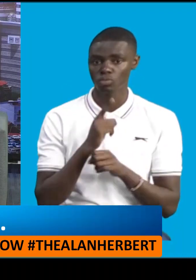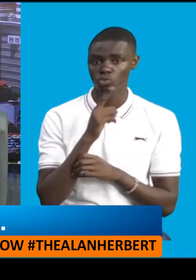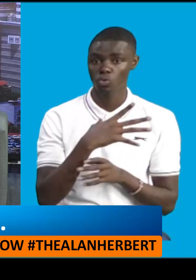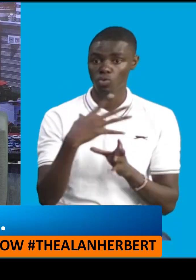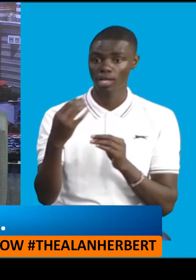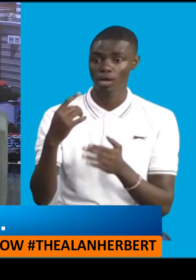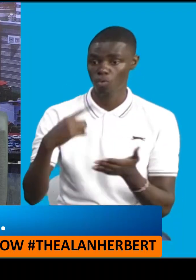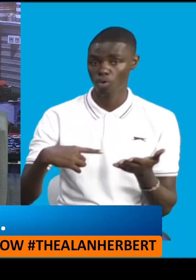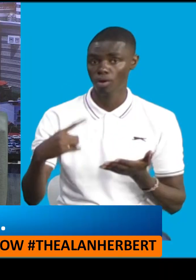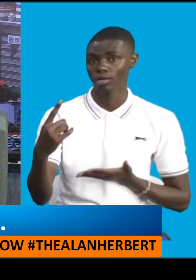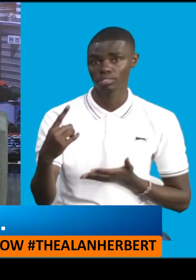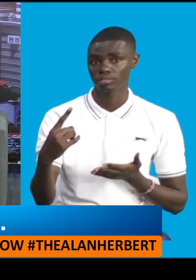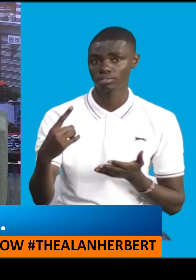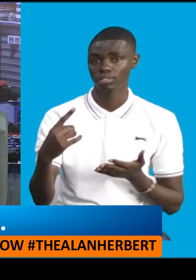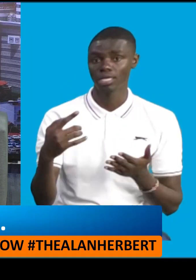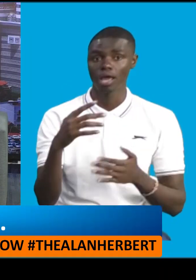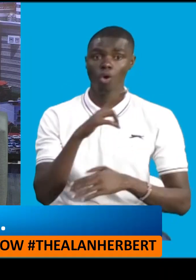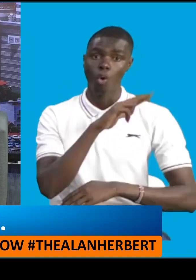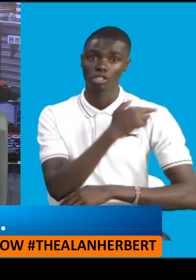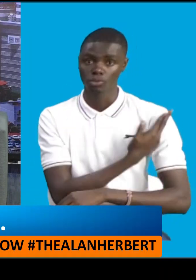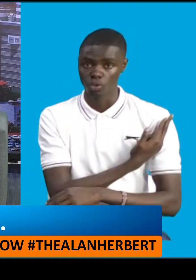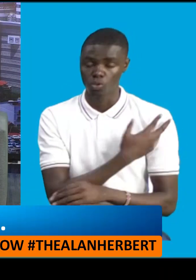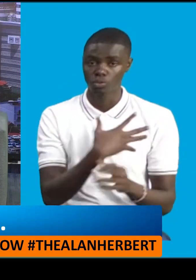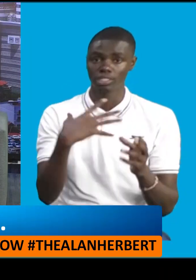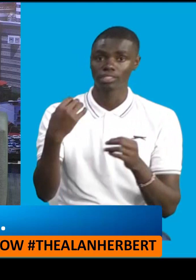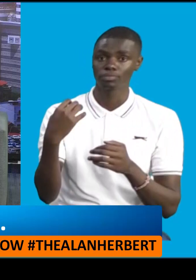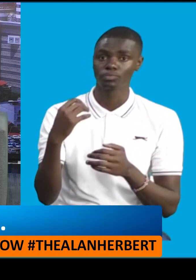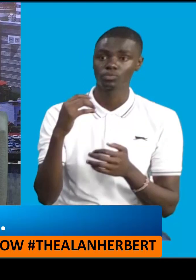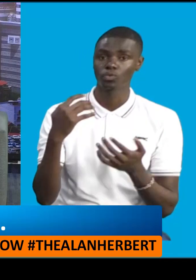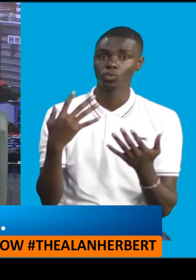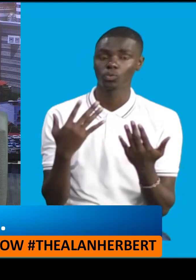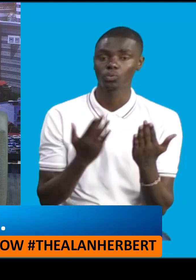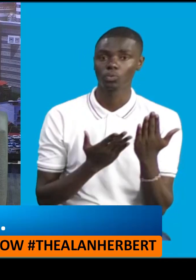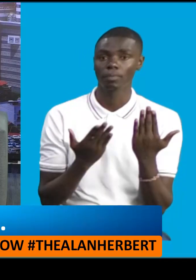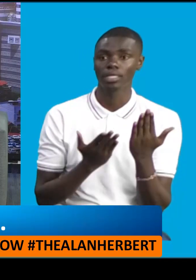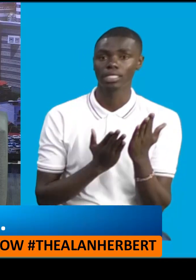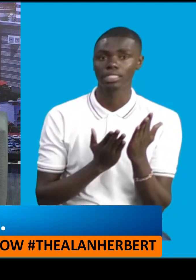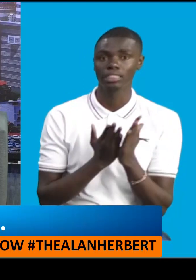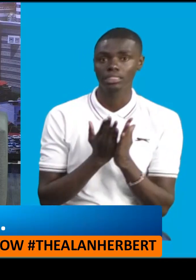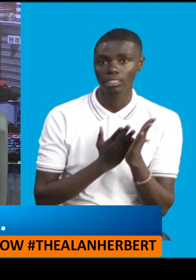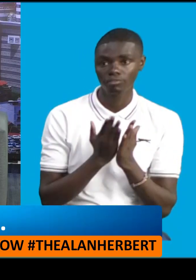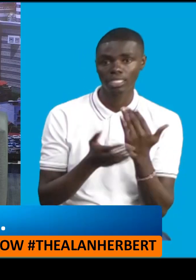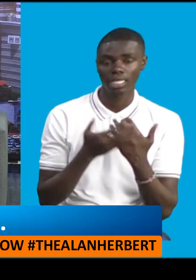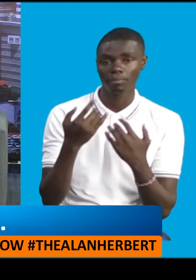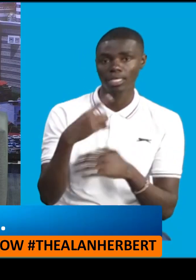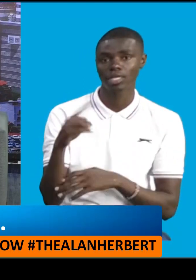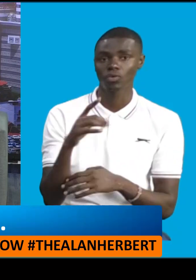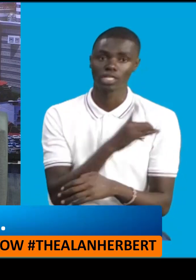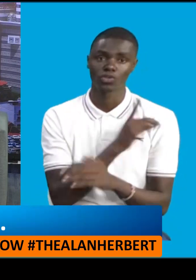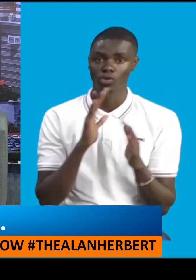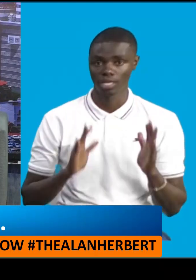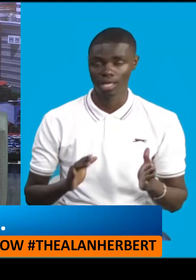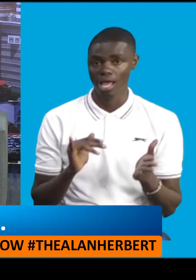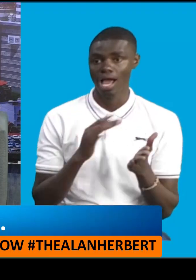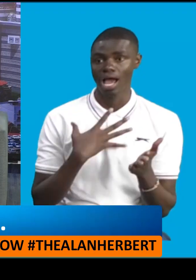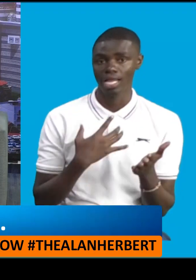is to ensure you are going to the correct facility. You are going to be attended to by the correct doctor,